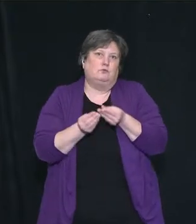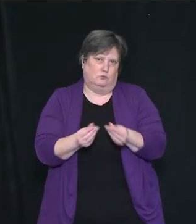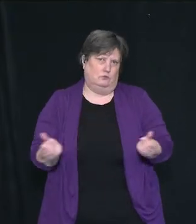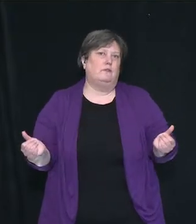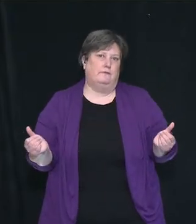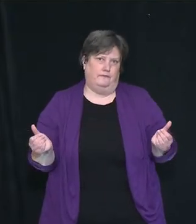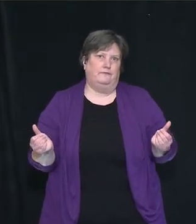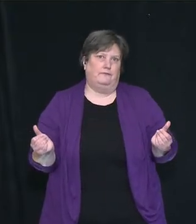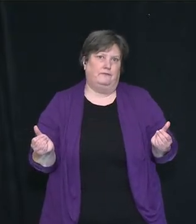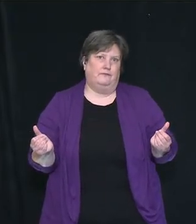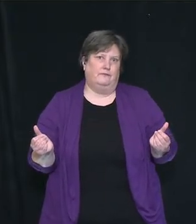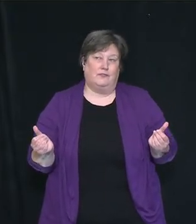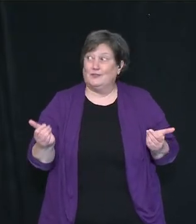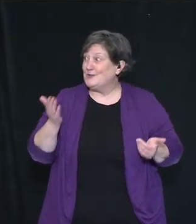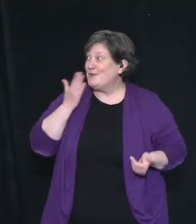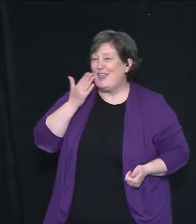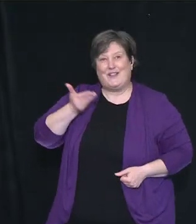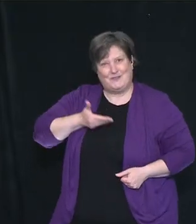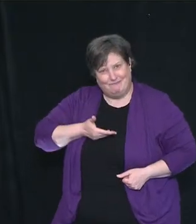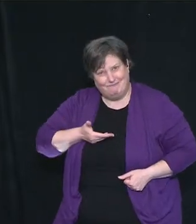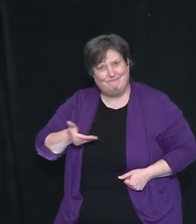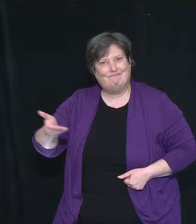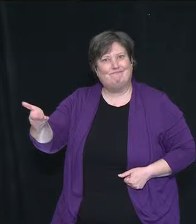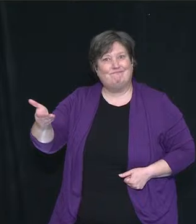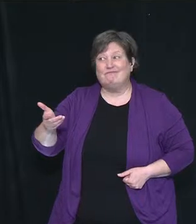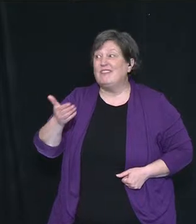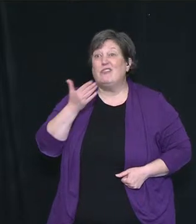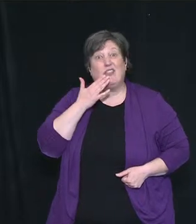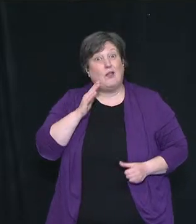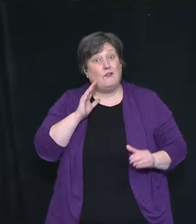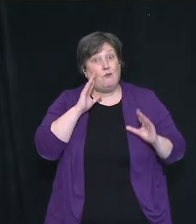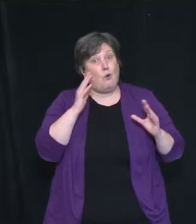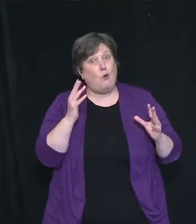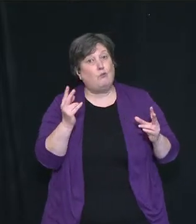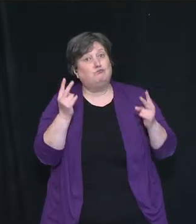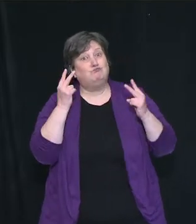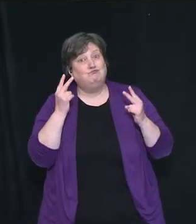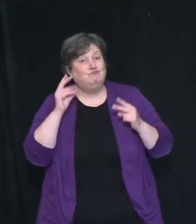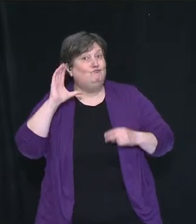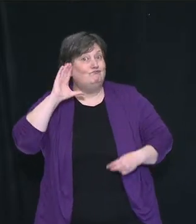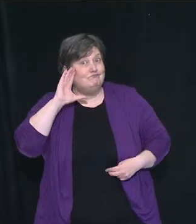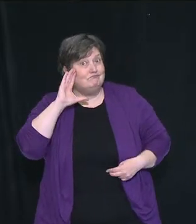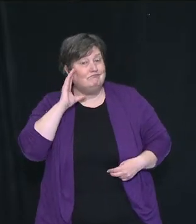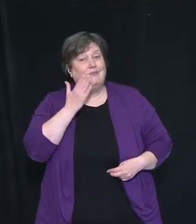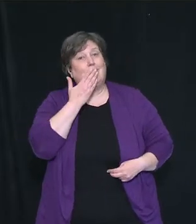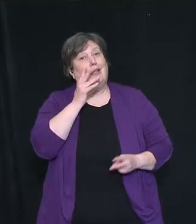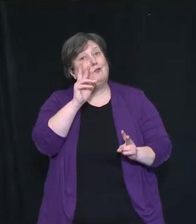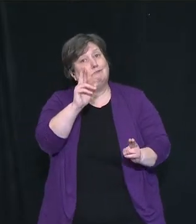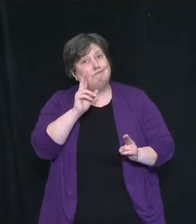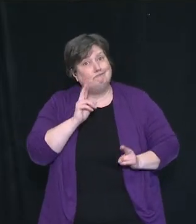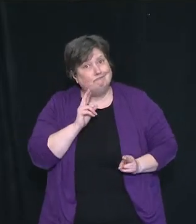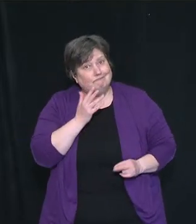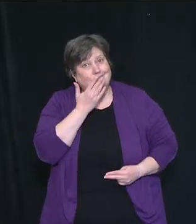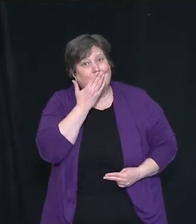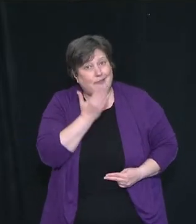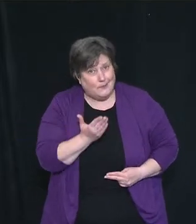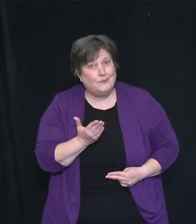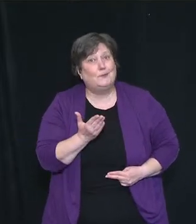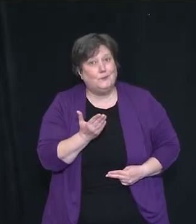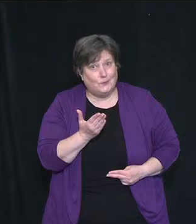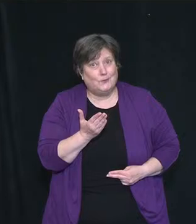I thank you for your hospitality, your attention, your respect, and